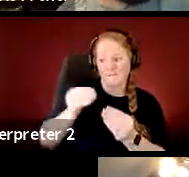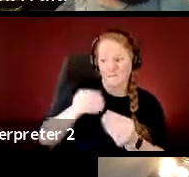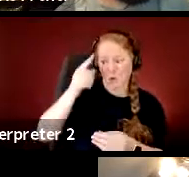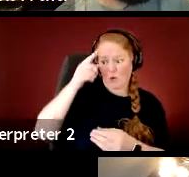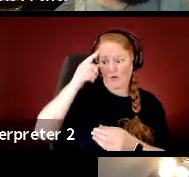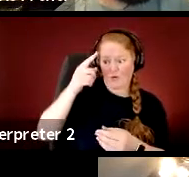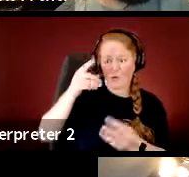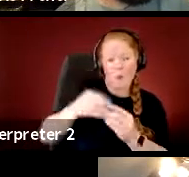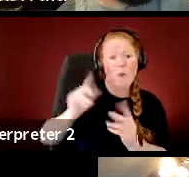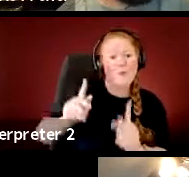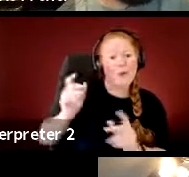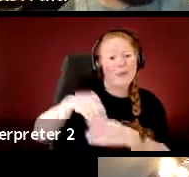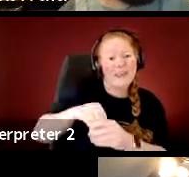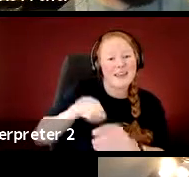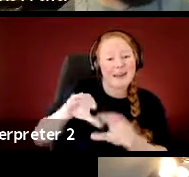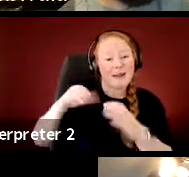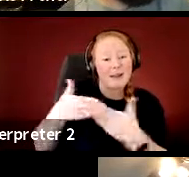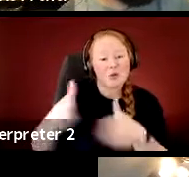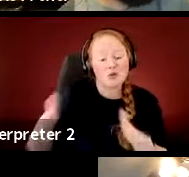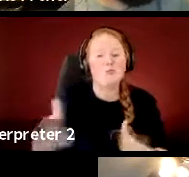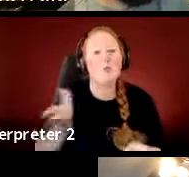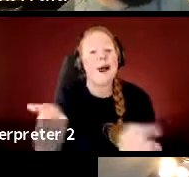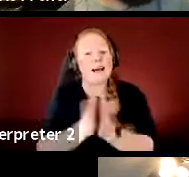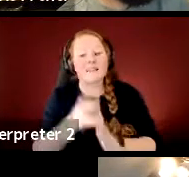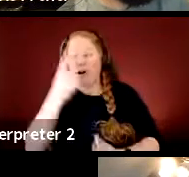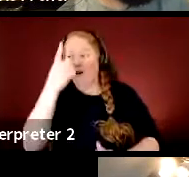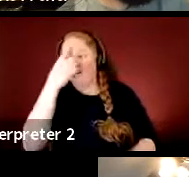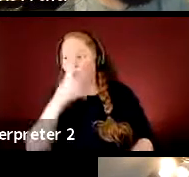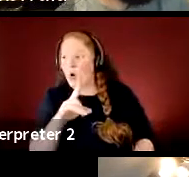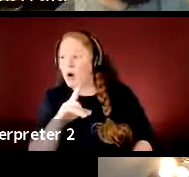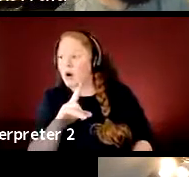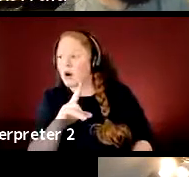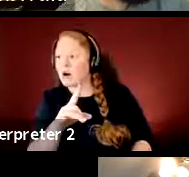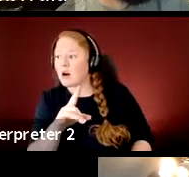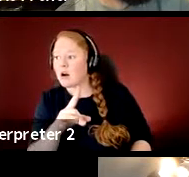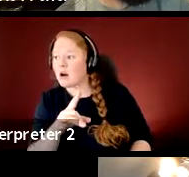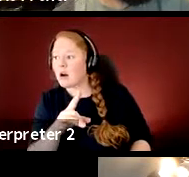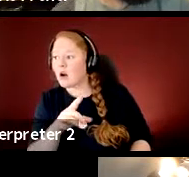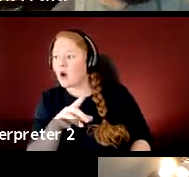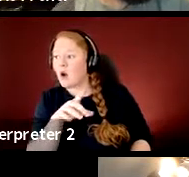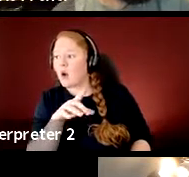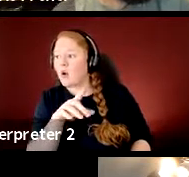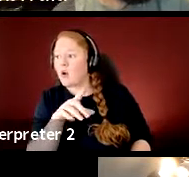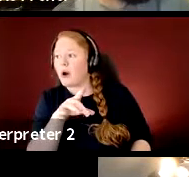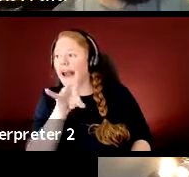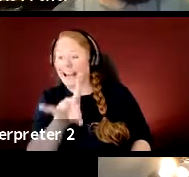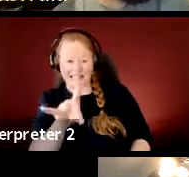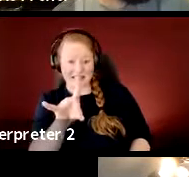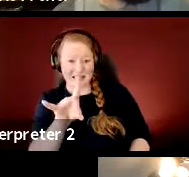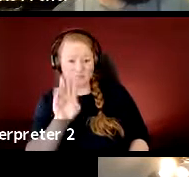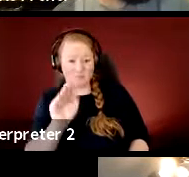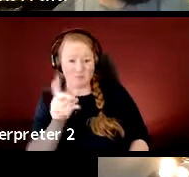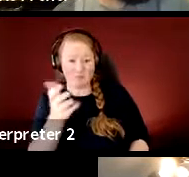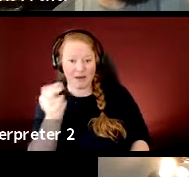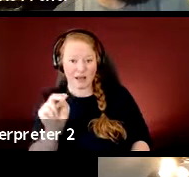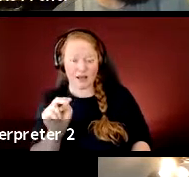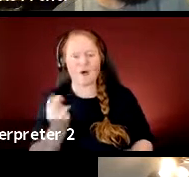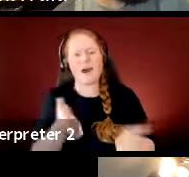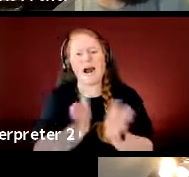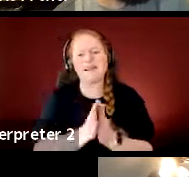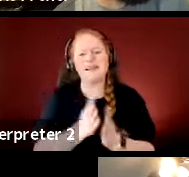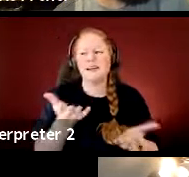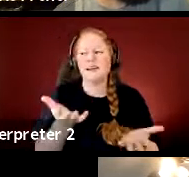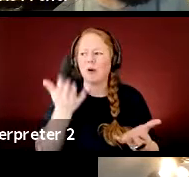182 centers here in St. Louis City. We're asking that you reconsider the $2 million so that we can at least get 1/4 of having